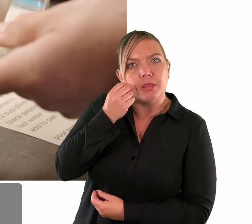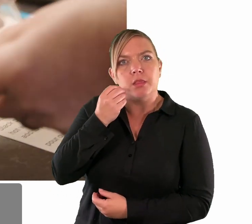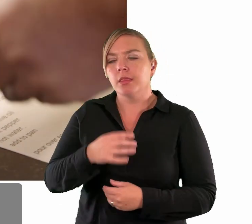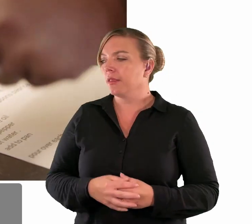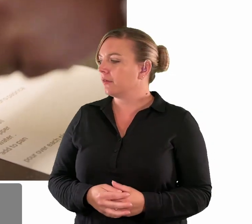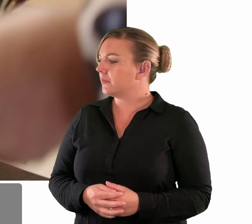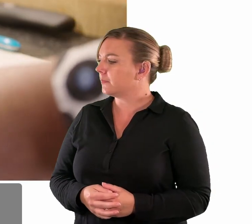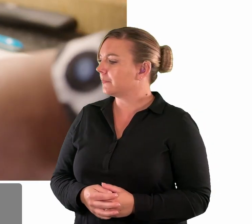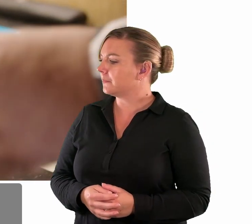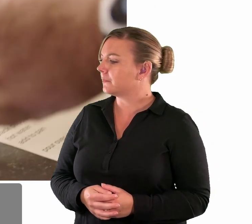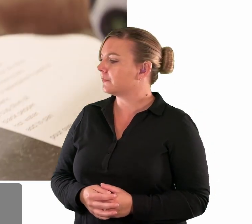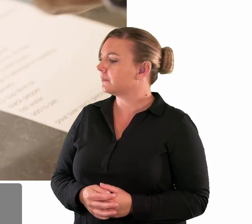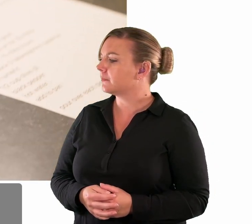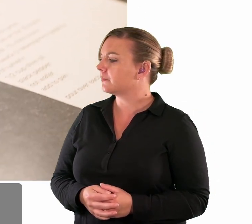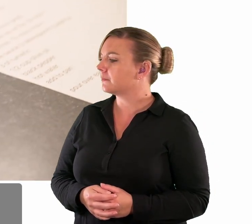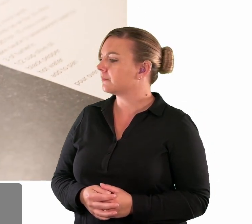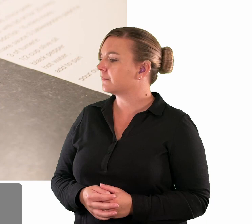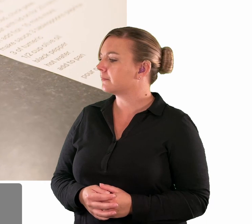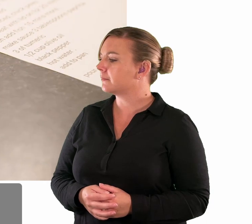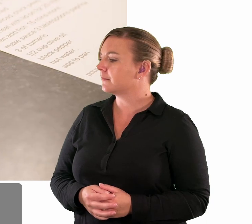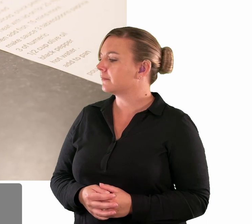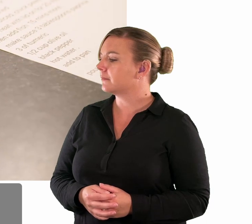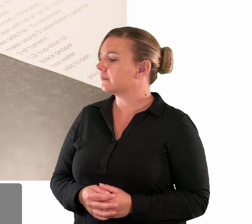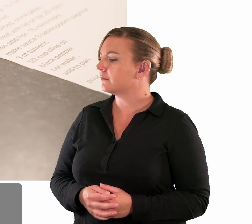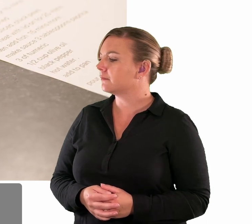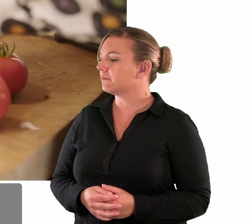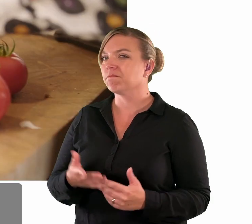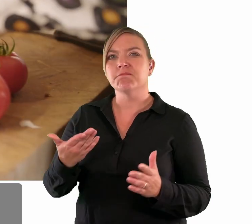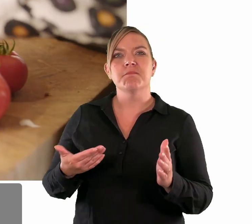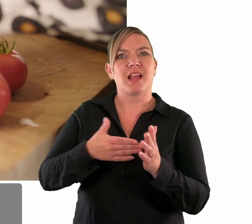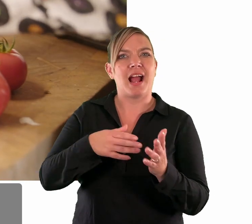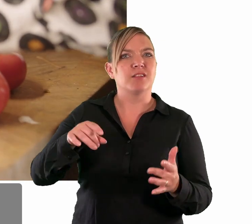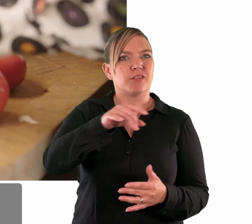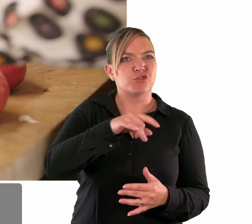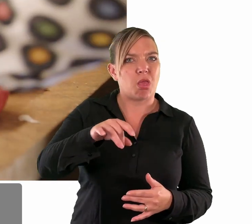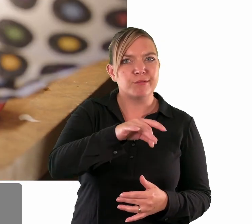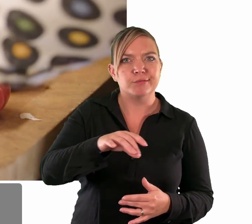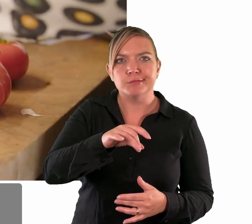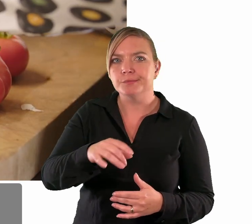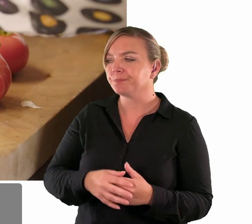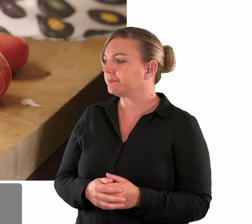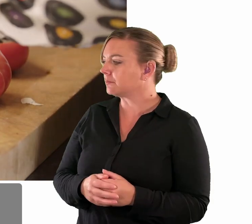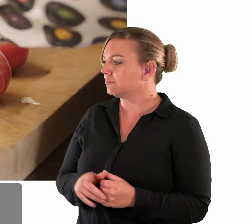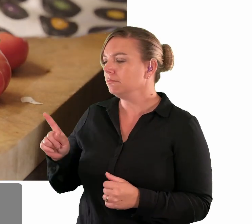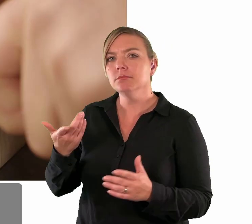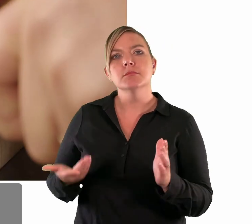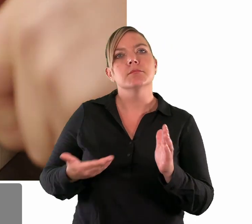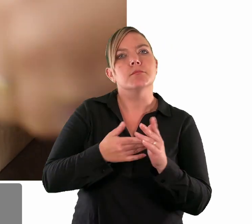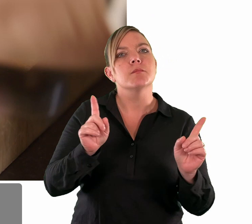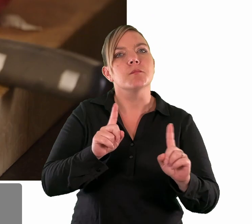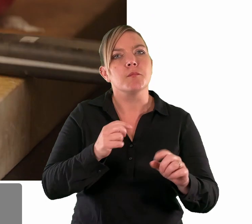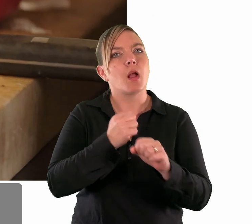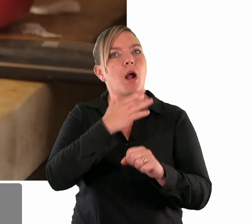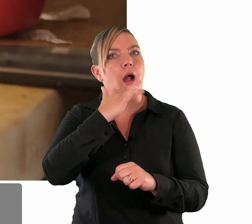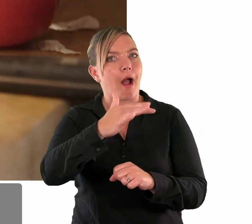fish. That should be enough. And salt. Okay, so then the next thing we're going to do is we